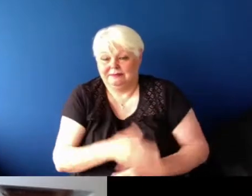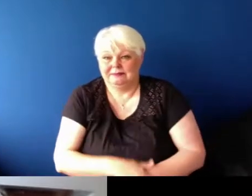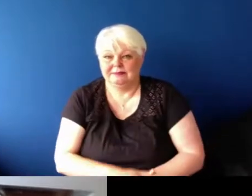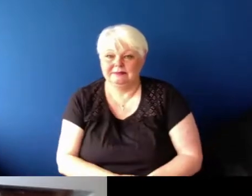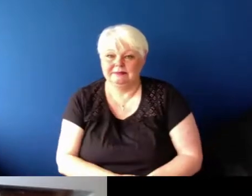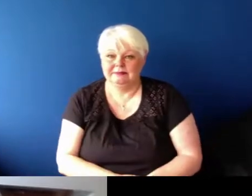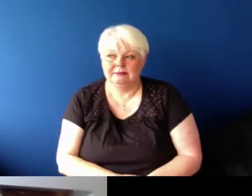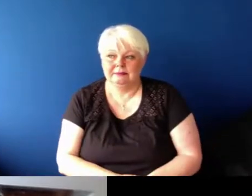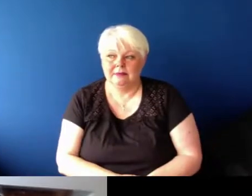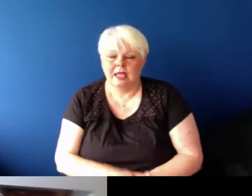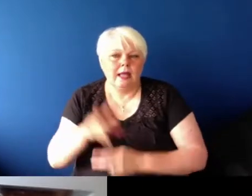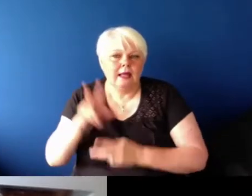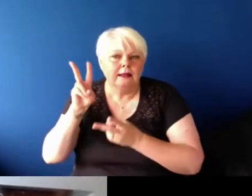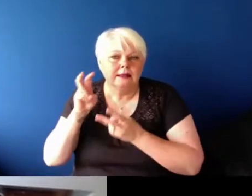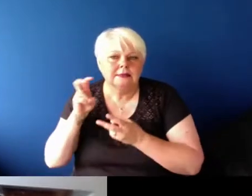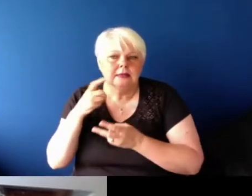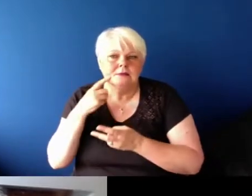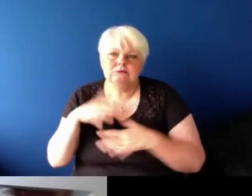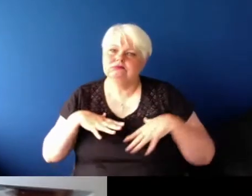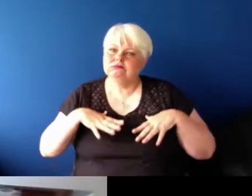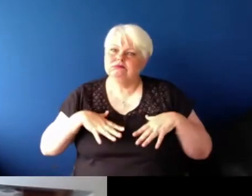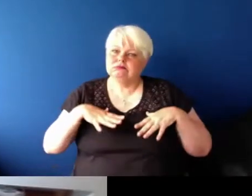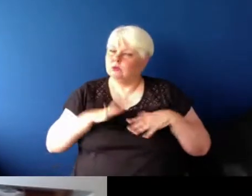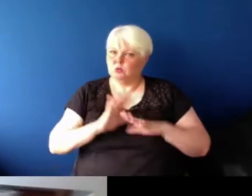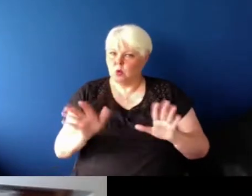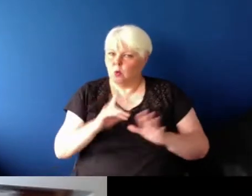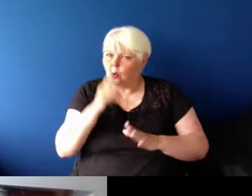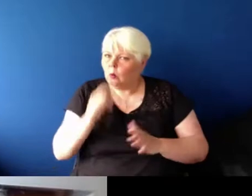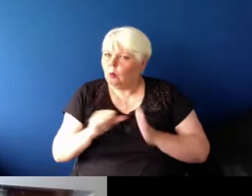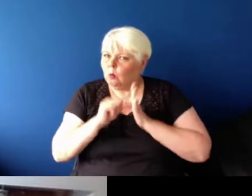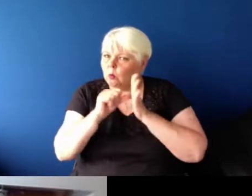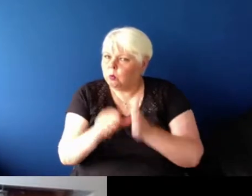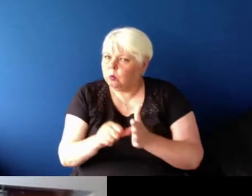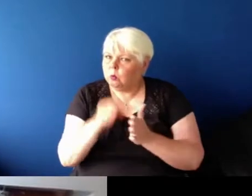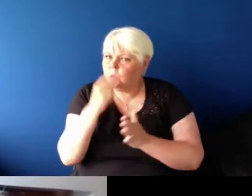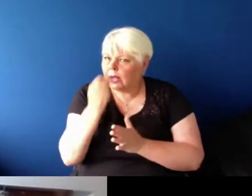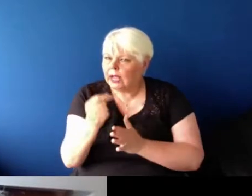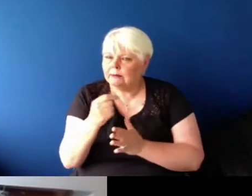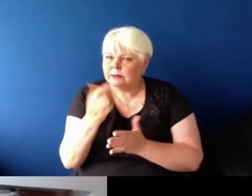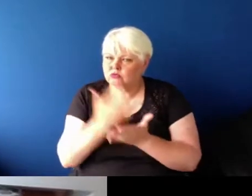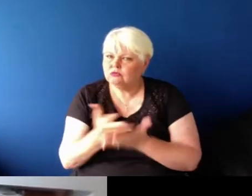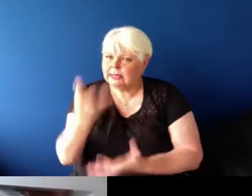soft thing. It's a challenging thing. It's hard, isn't it? To really, really listen.